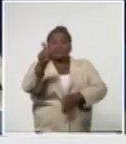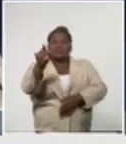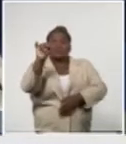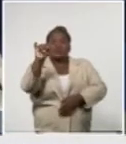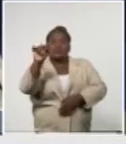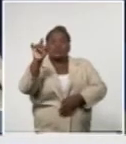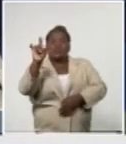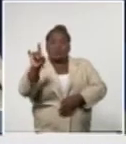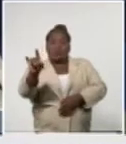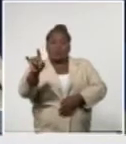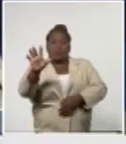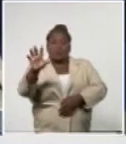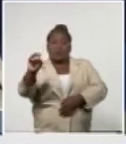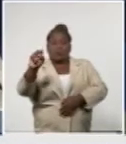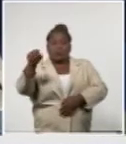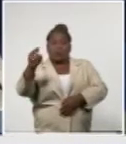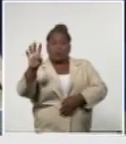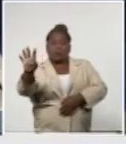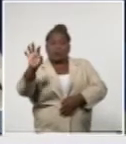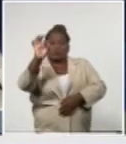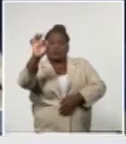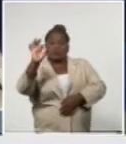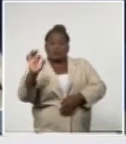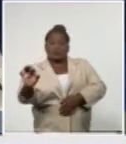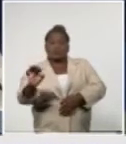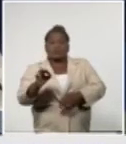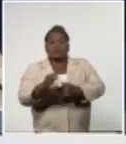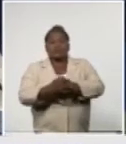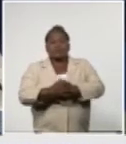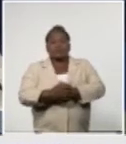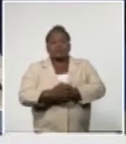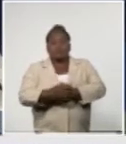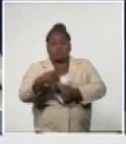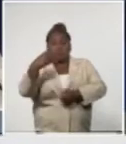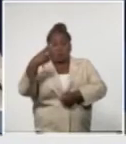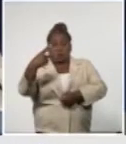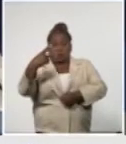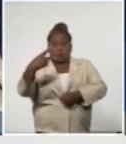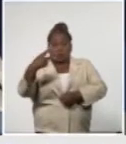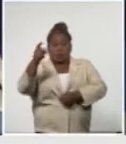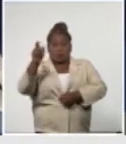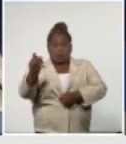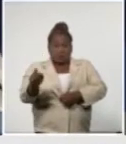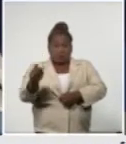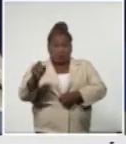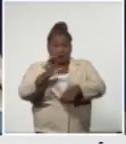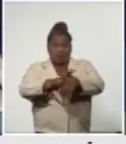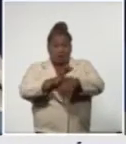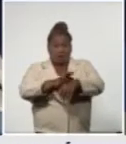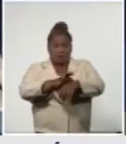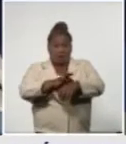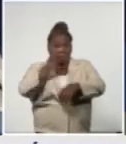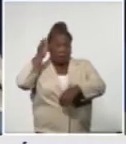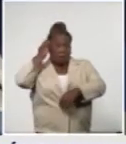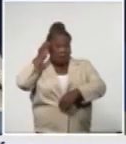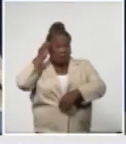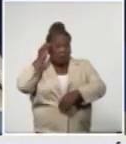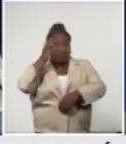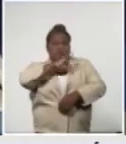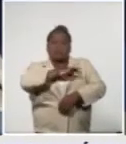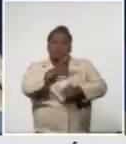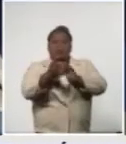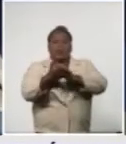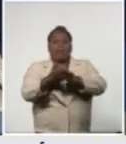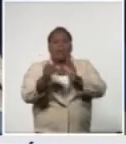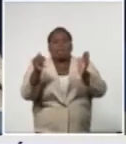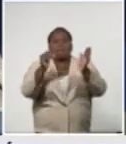1,256 in the pandemic, which represents 54.1% of all confirmed cases in Cuba. This percentage